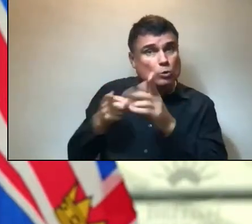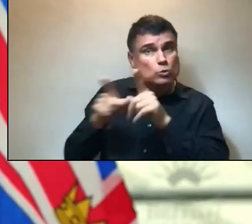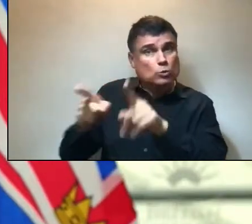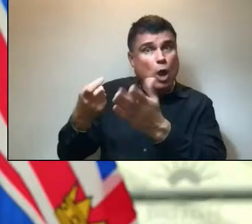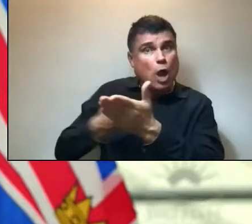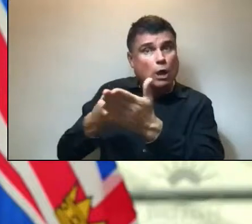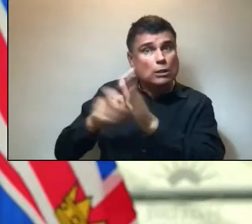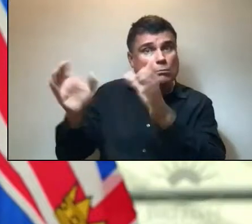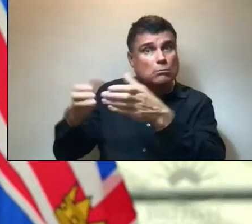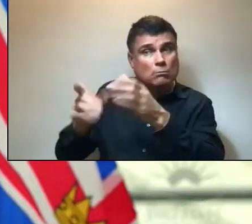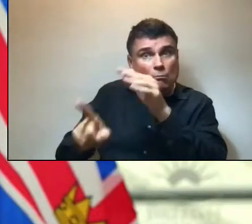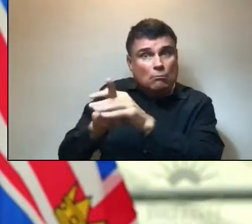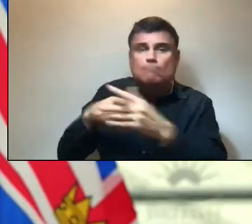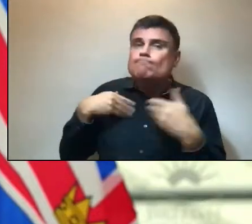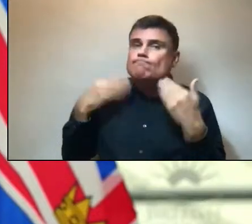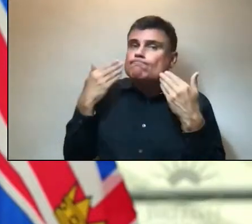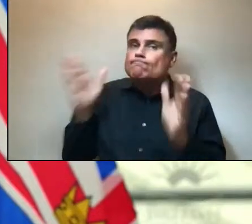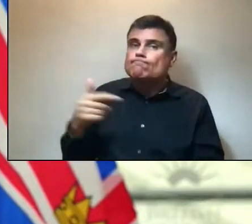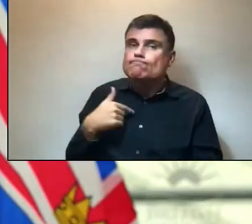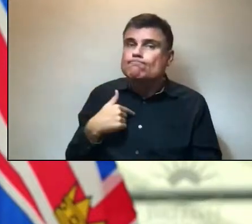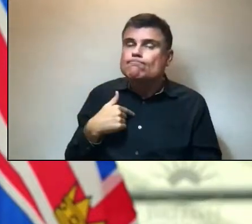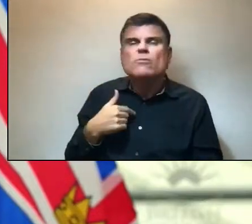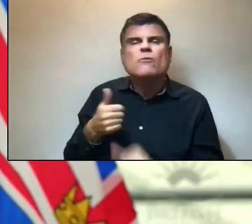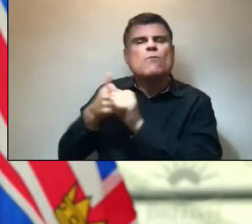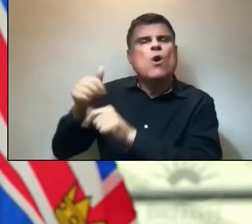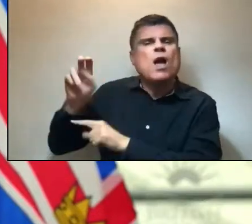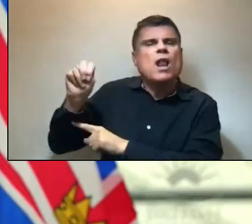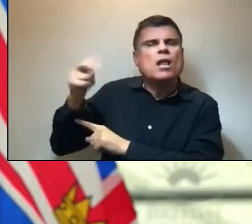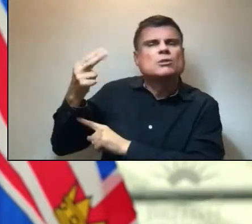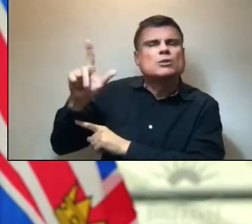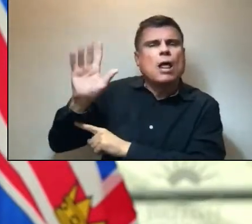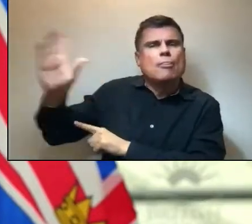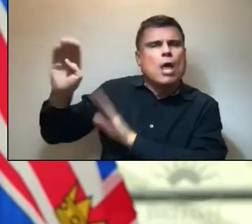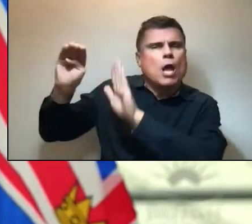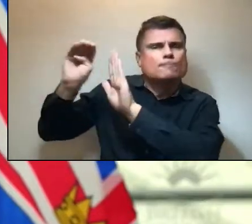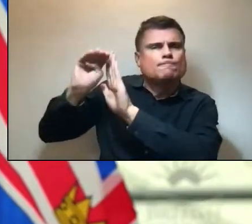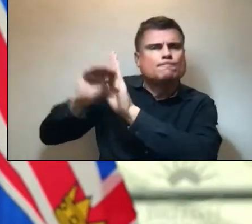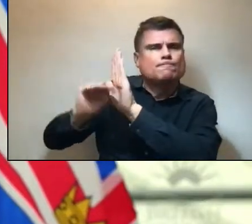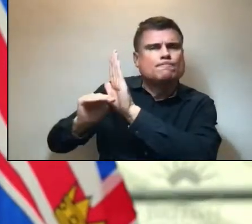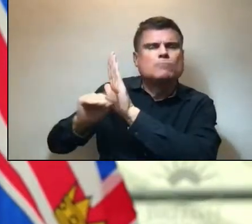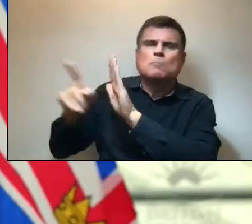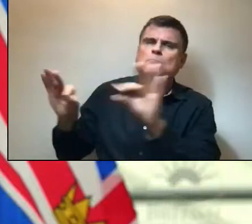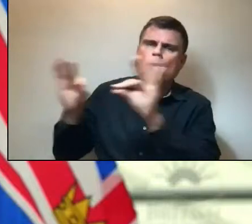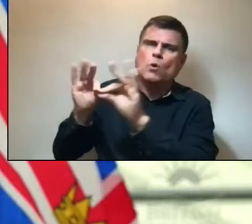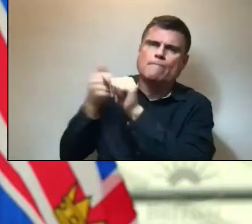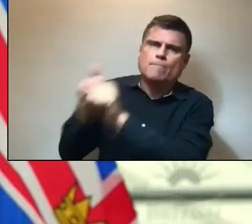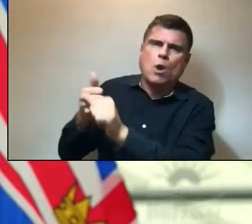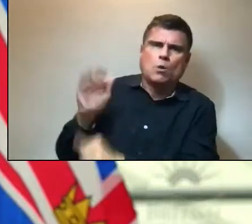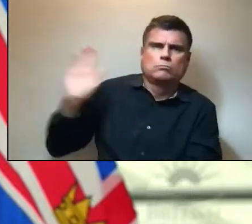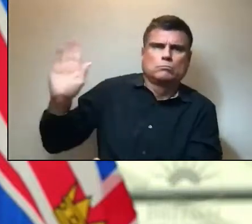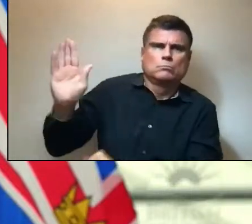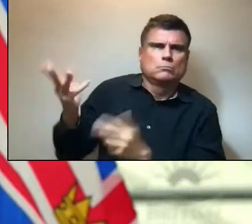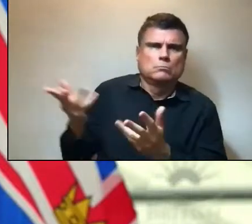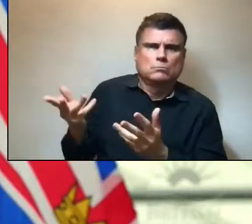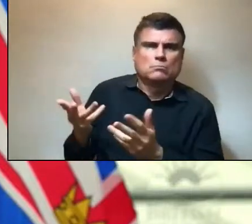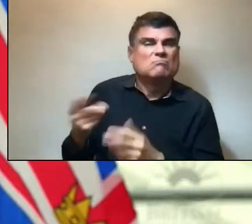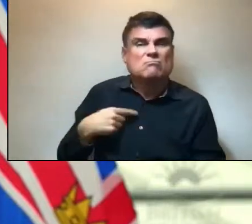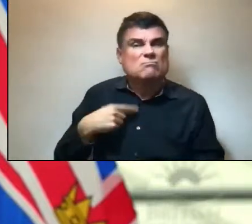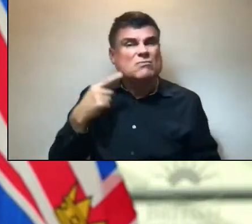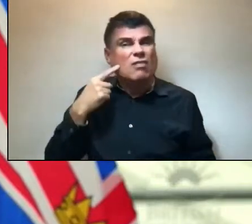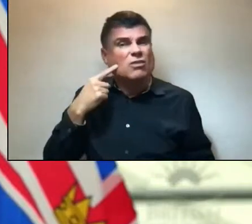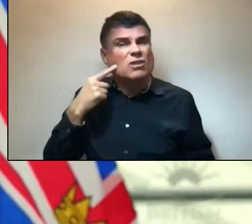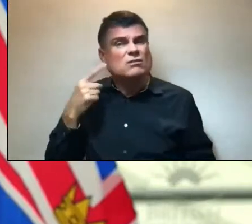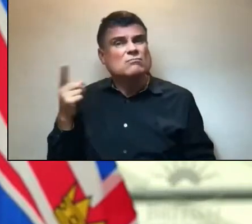the protocols that the NHL has in place are important. I think it reminds us that, rapid tests, which are